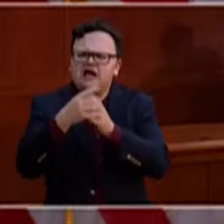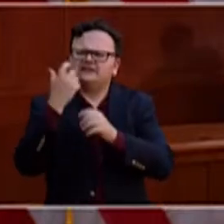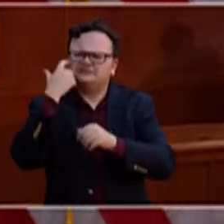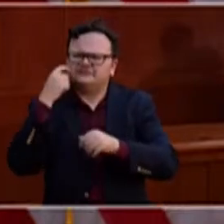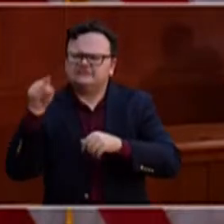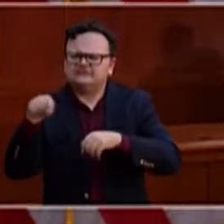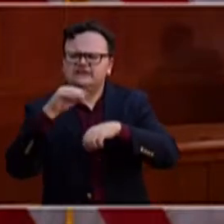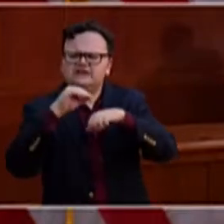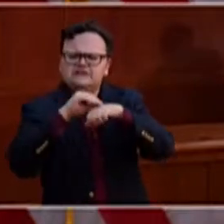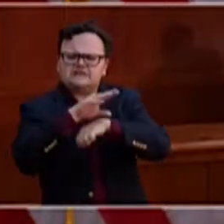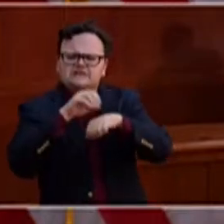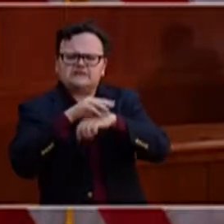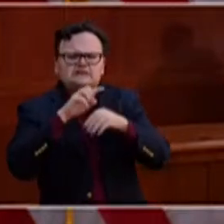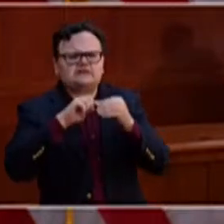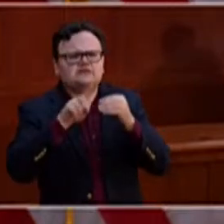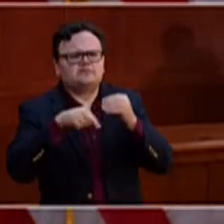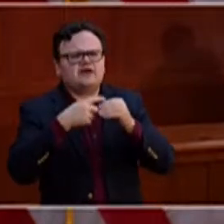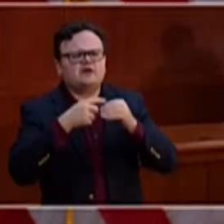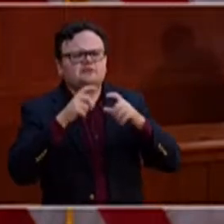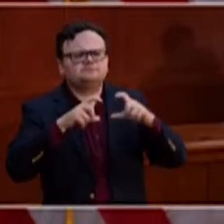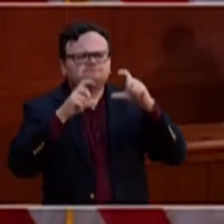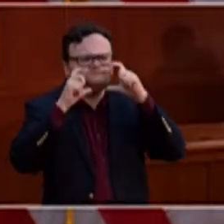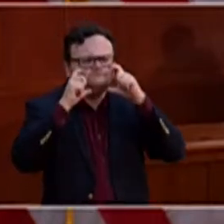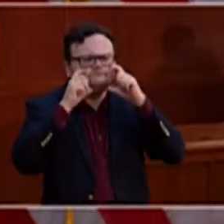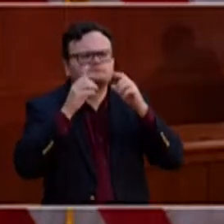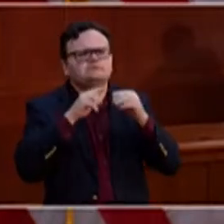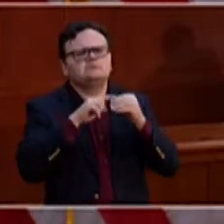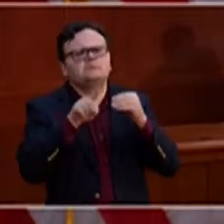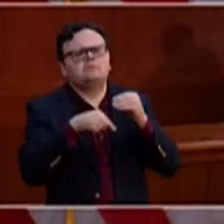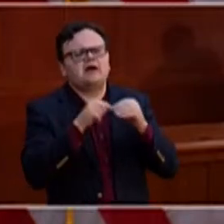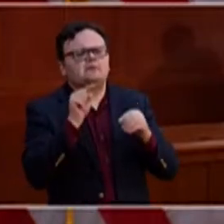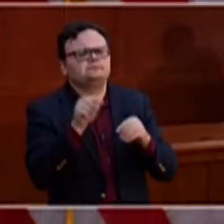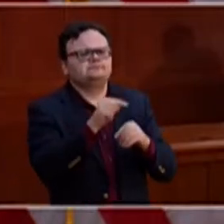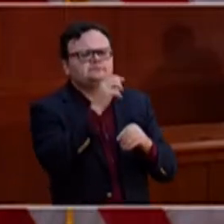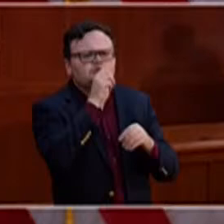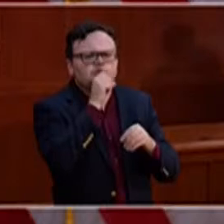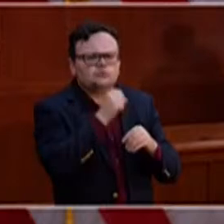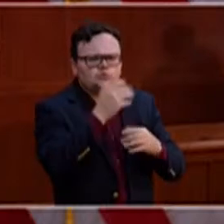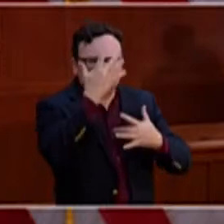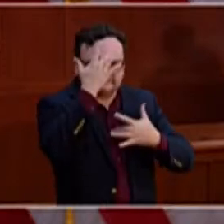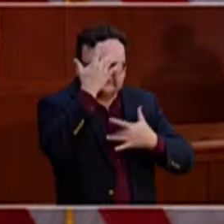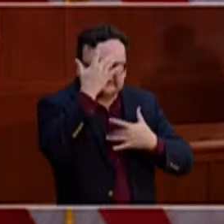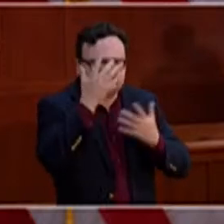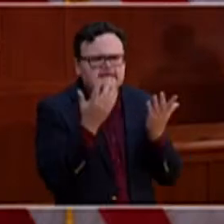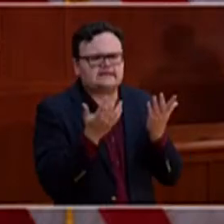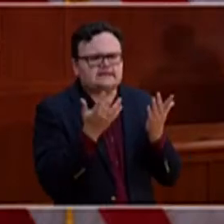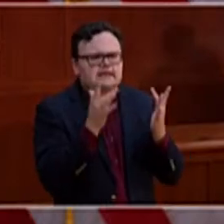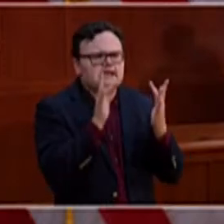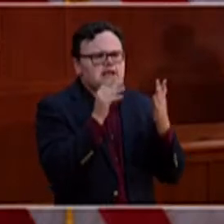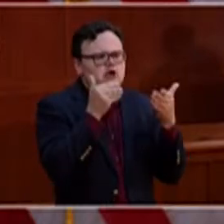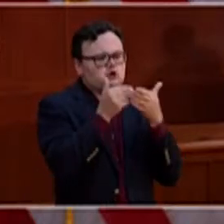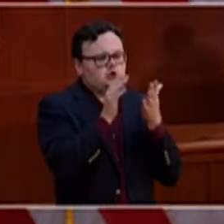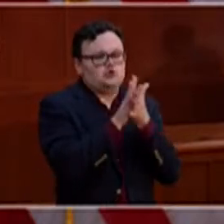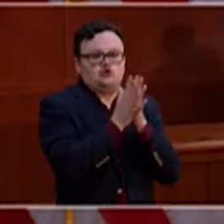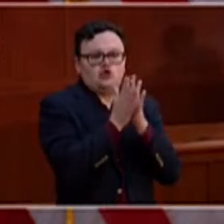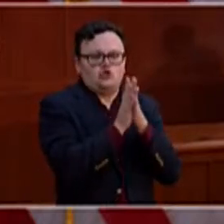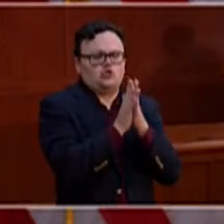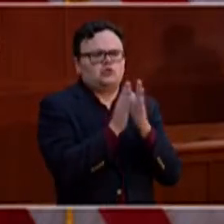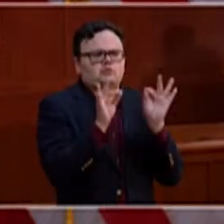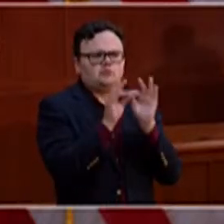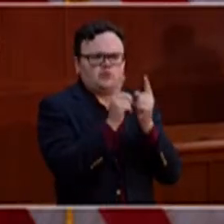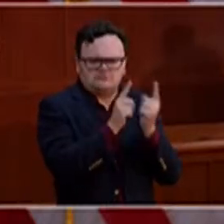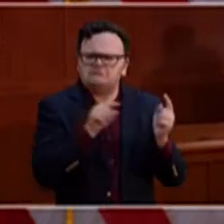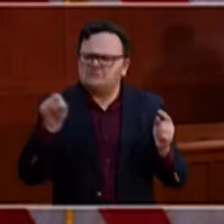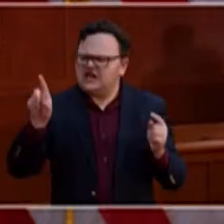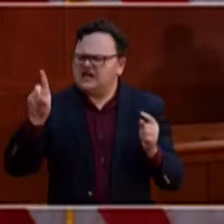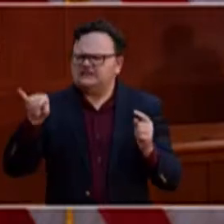our advisories on face masks, about our advisories on some of the close contact in large groups, and I think that's